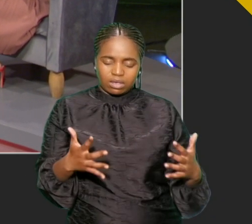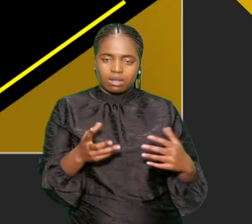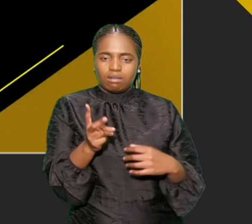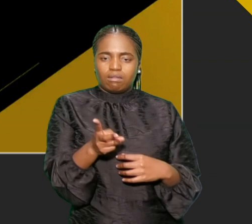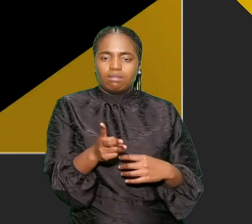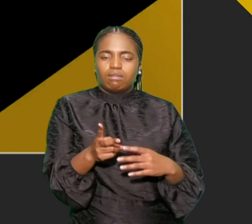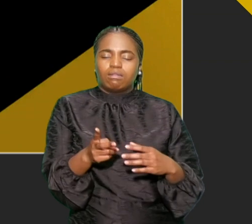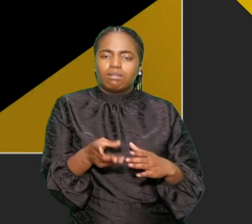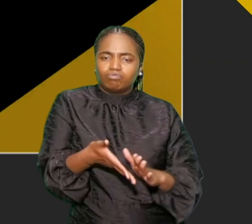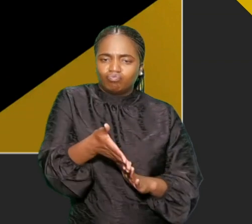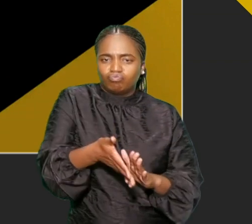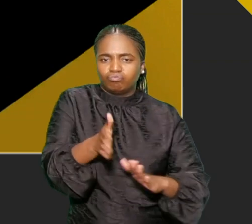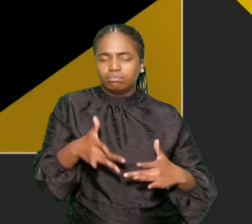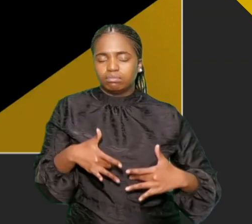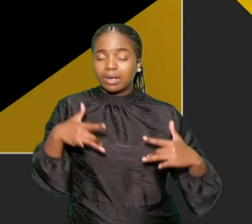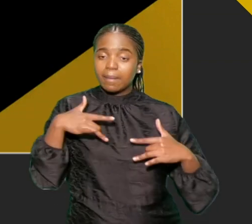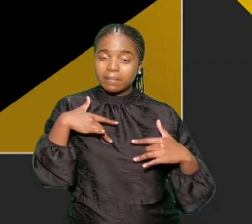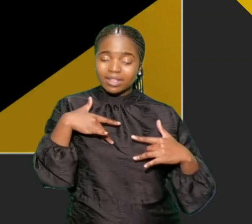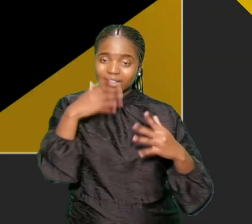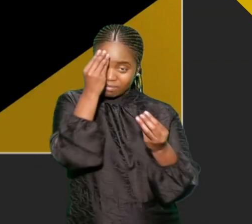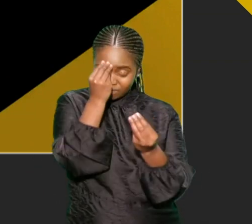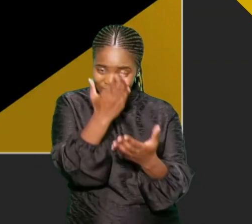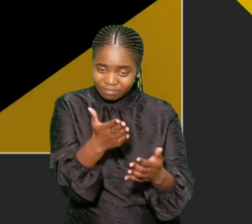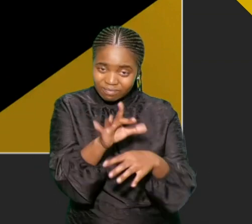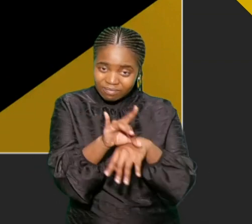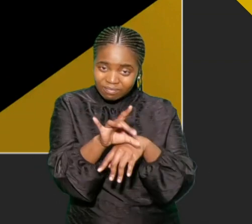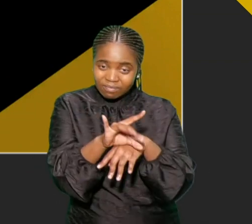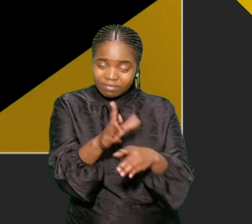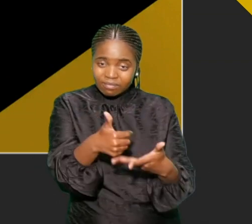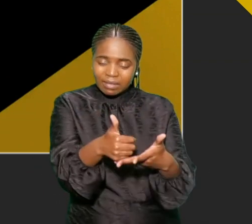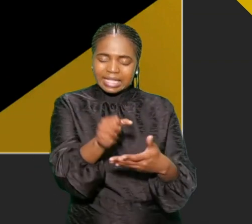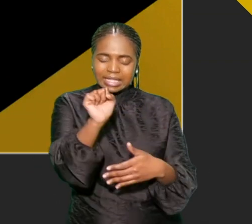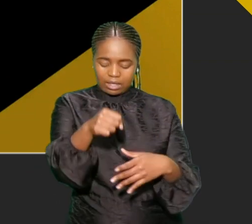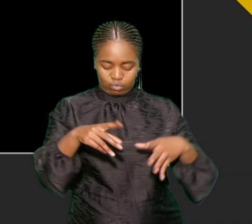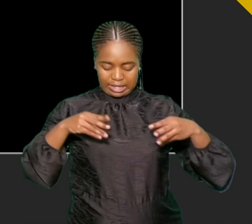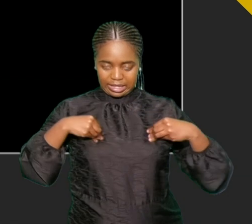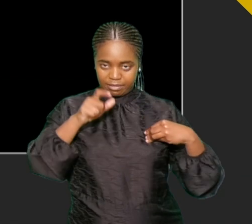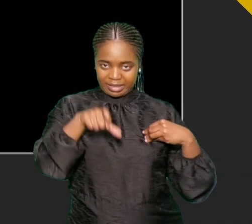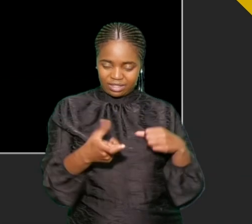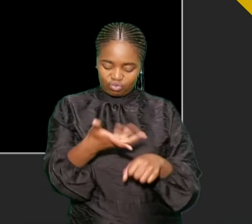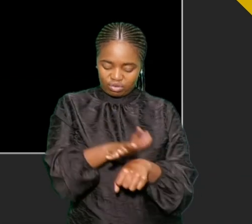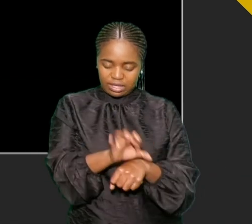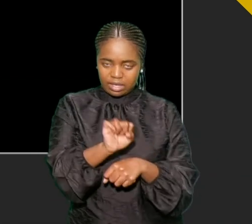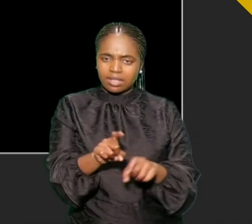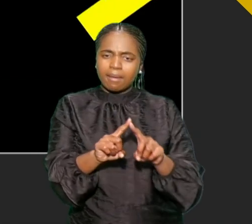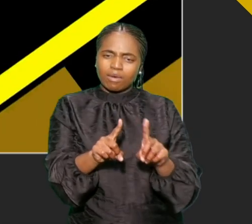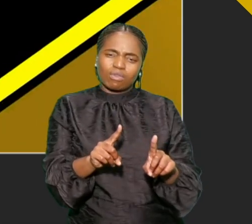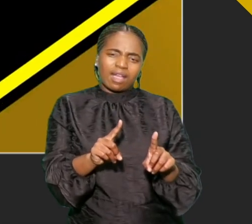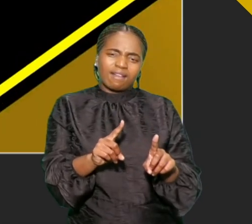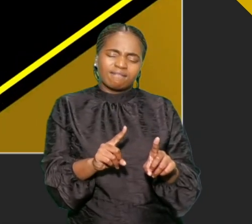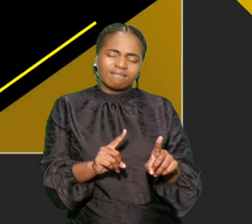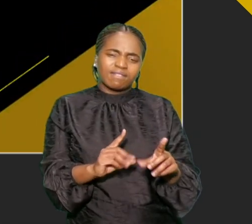bo tqhubeke. I will advise motho hore, yes, you need to grieve, but also you have a right to